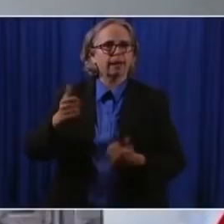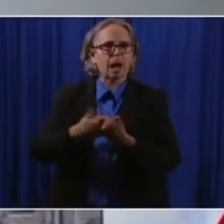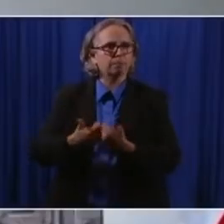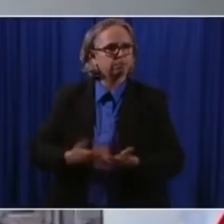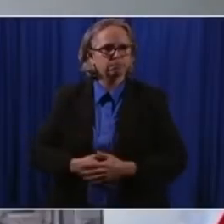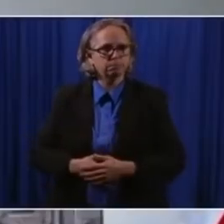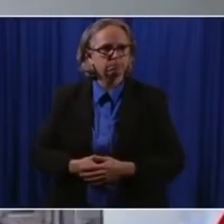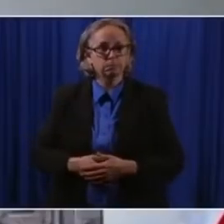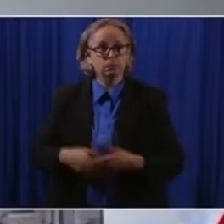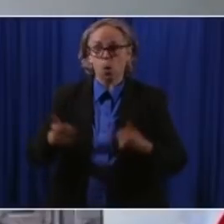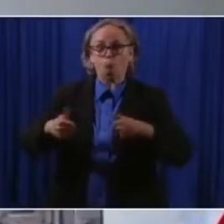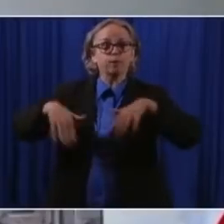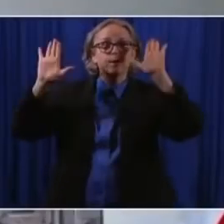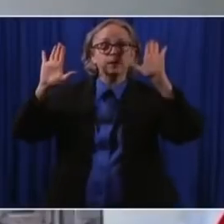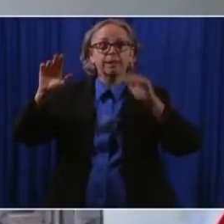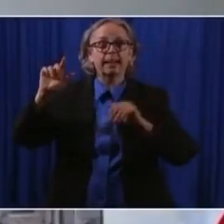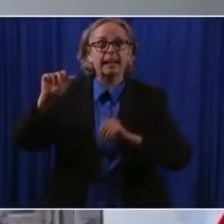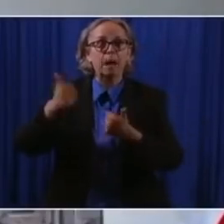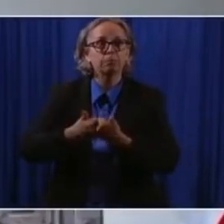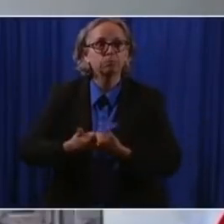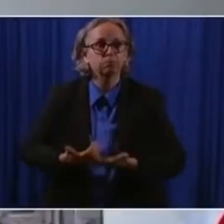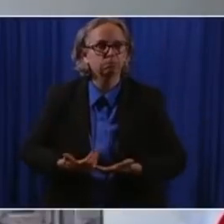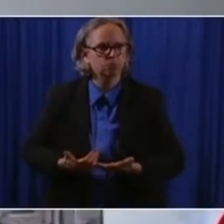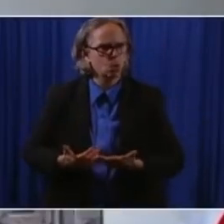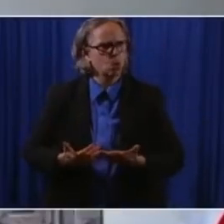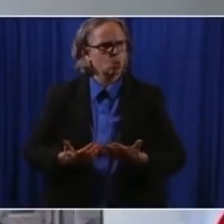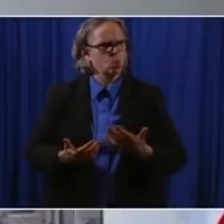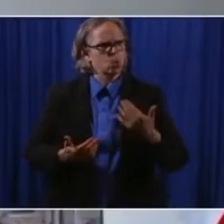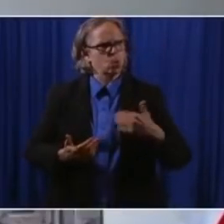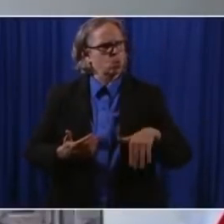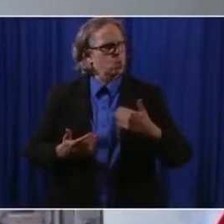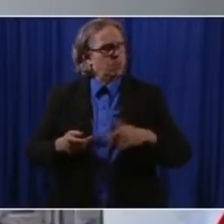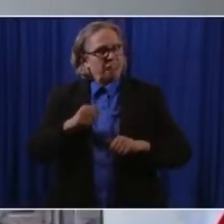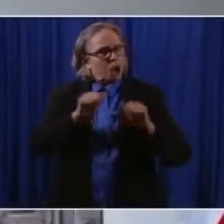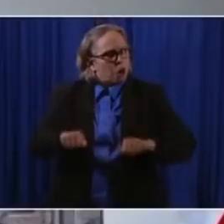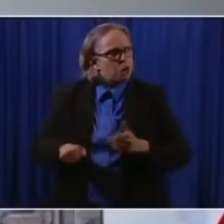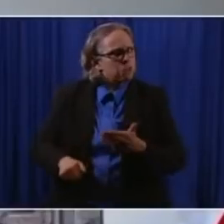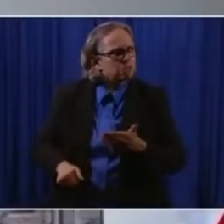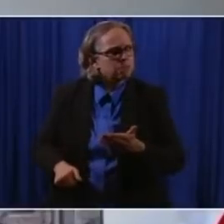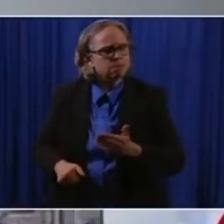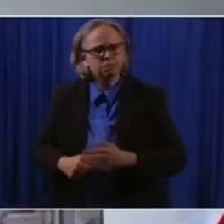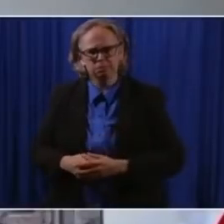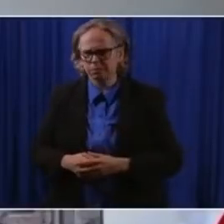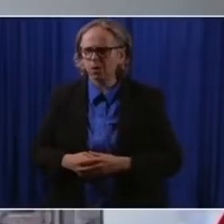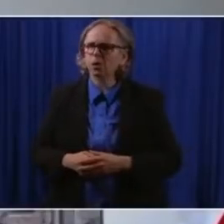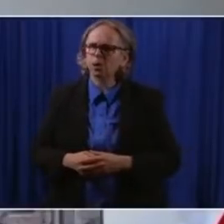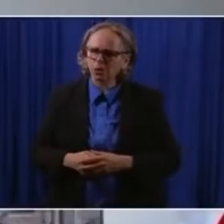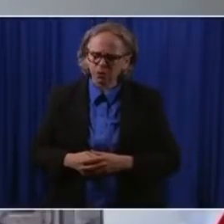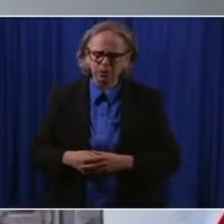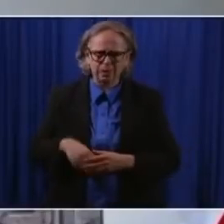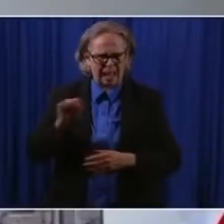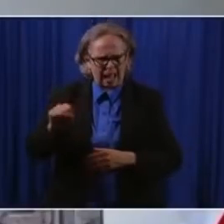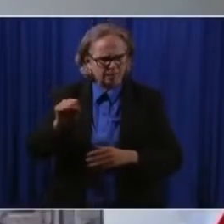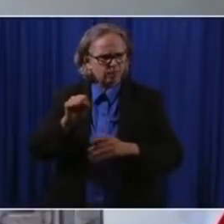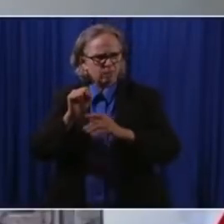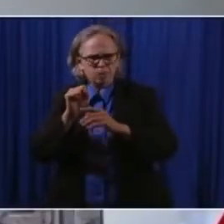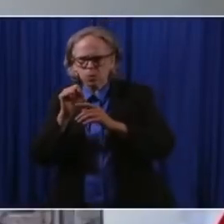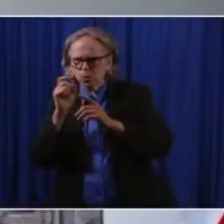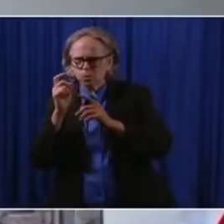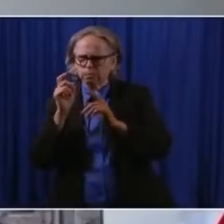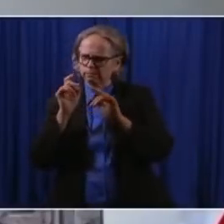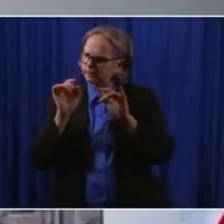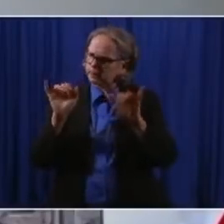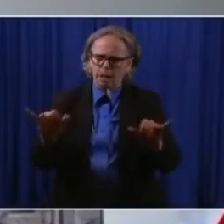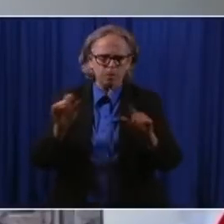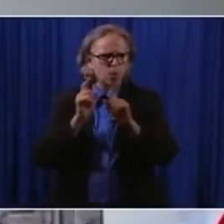participating. So all of those kinds of things are relevant to making sure that this all goes smoothly. Because in the